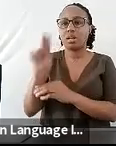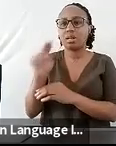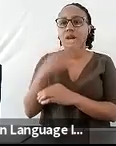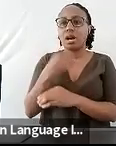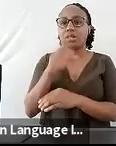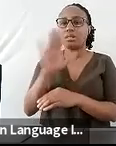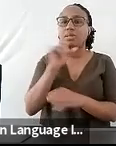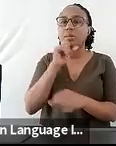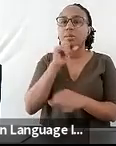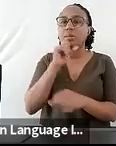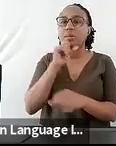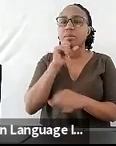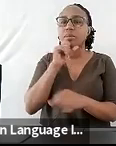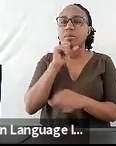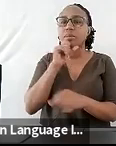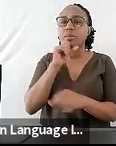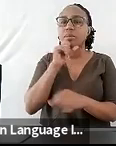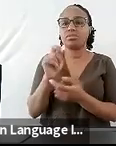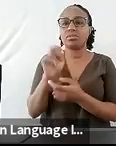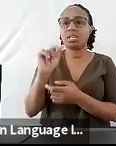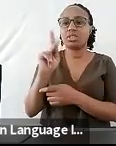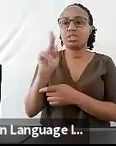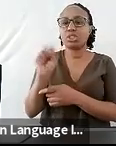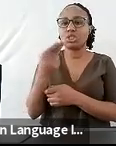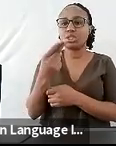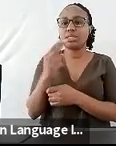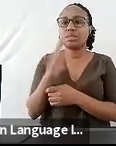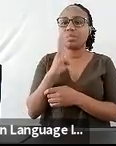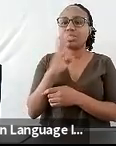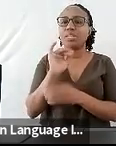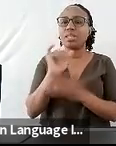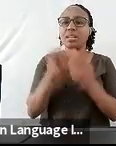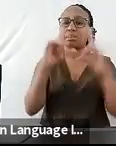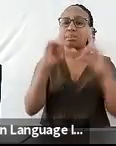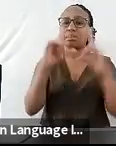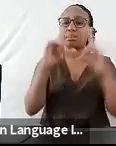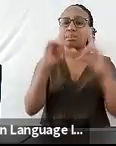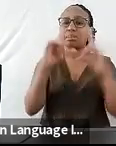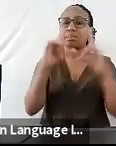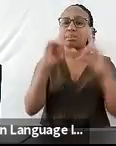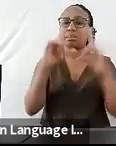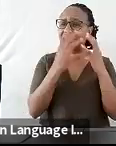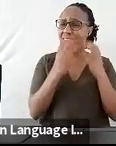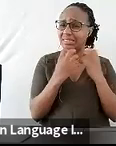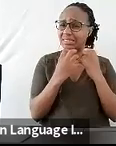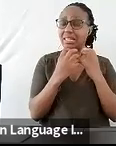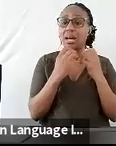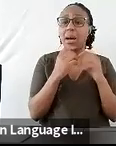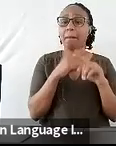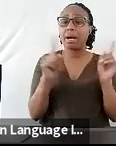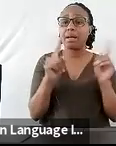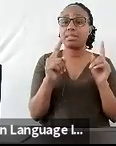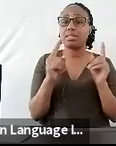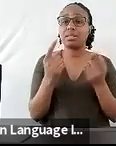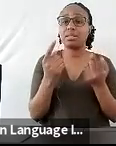Those pictures are so, that picture is so depressing, but how that was what was needed for people to say it's terrible that boats, ships are being